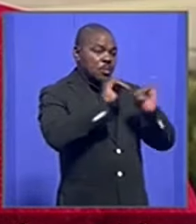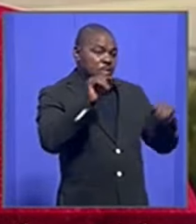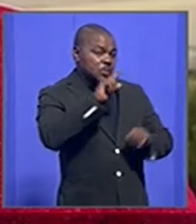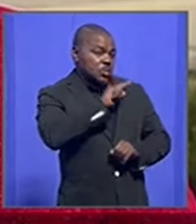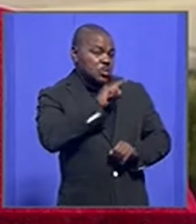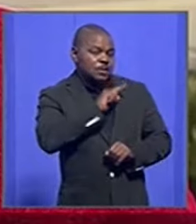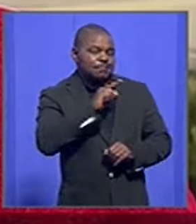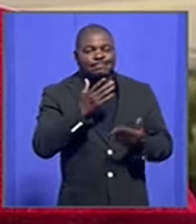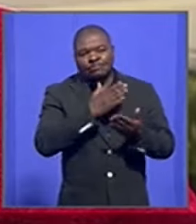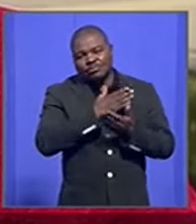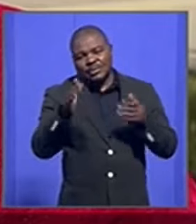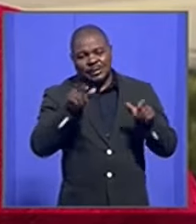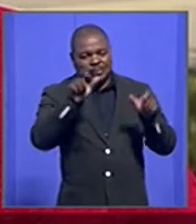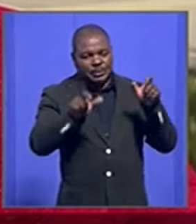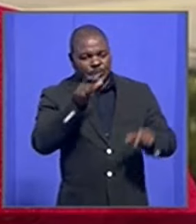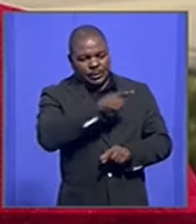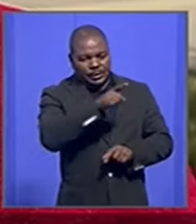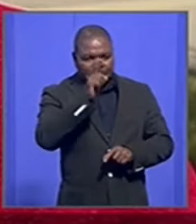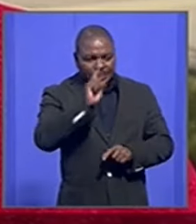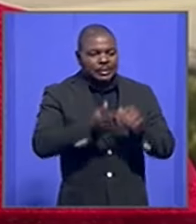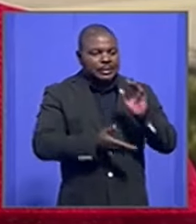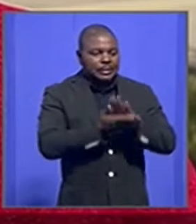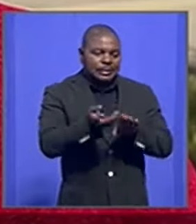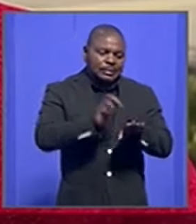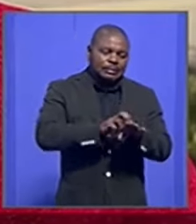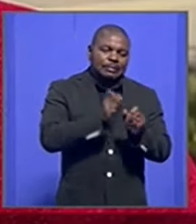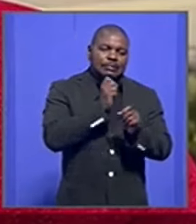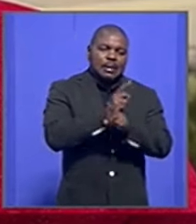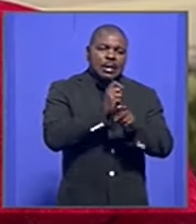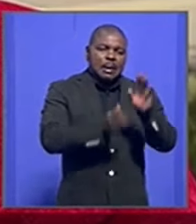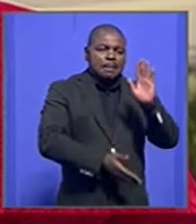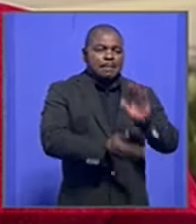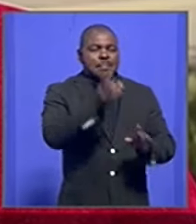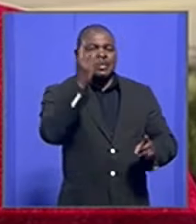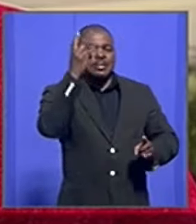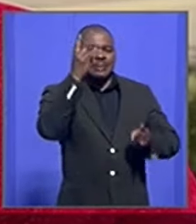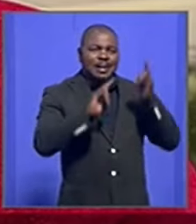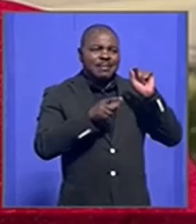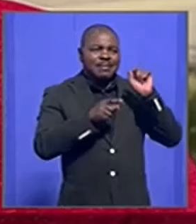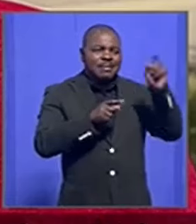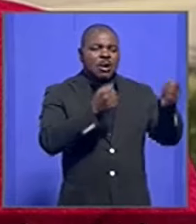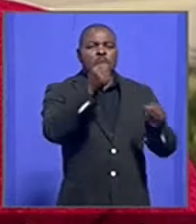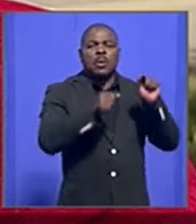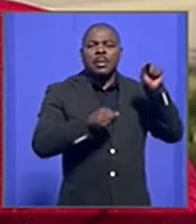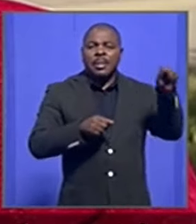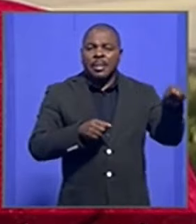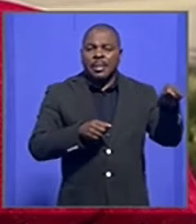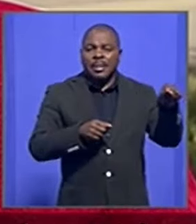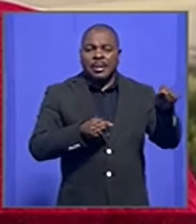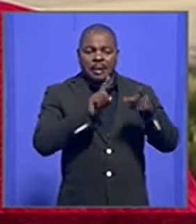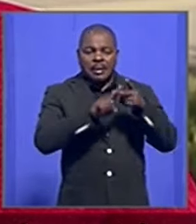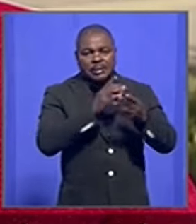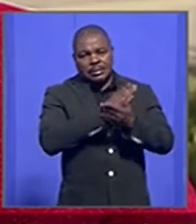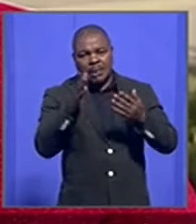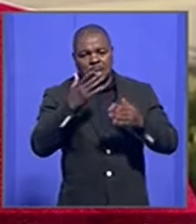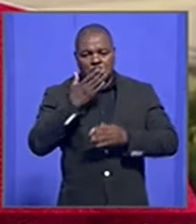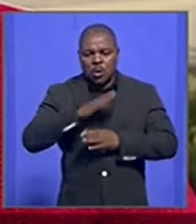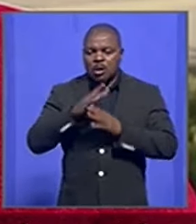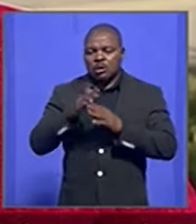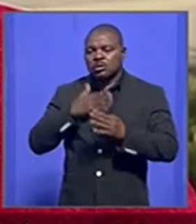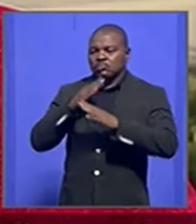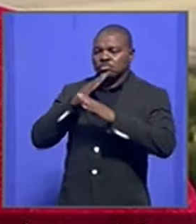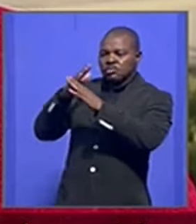gore batho ba rona ba tshwanetse gore ba tseye di-taxi ba ye toropong ga ba na le dikgetsi le ga ba batla go bula di-interdict tshwanetse ba